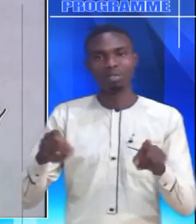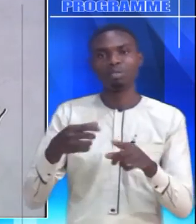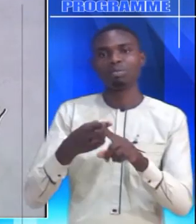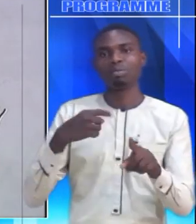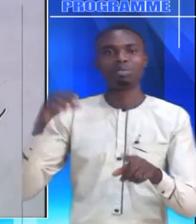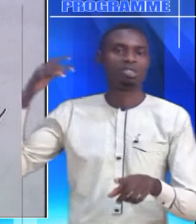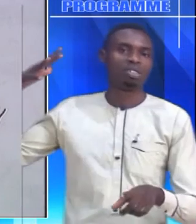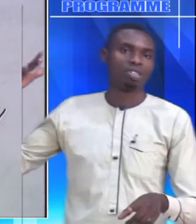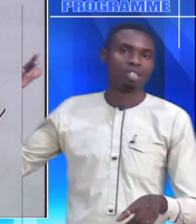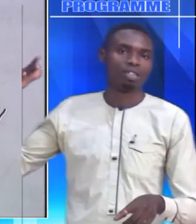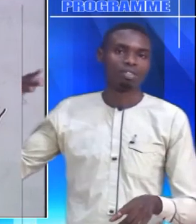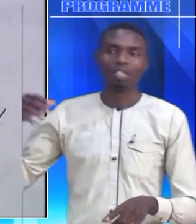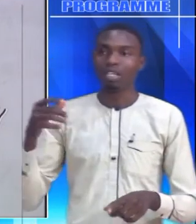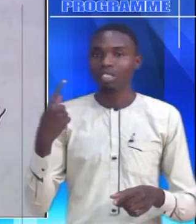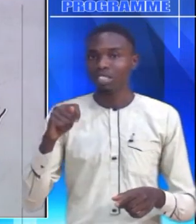Mark.